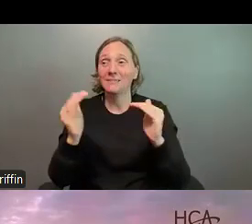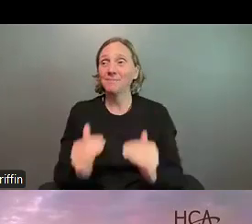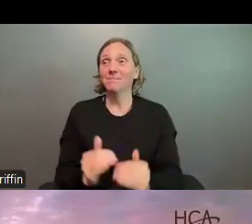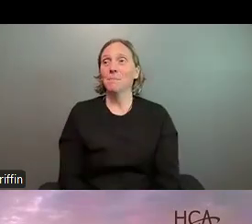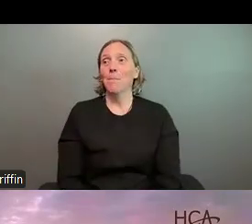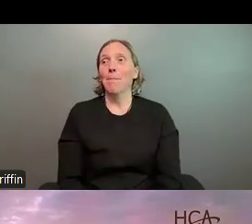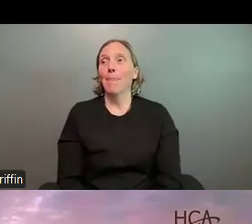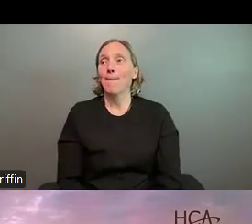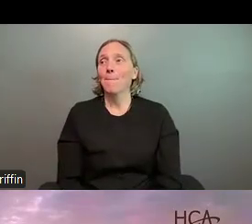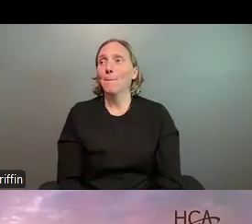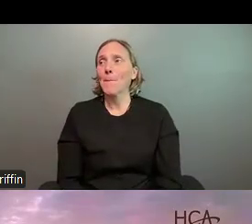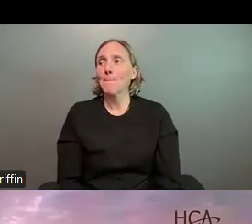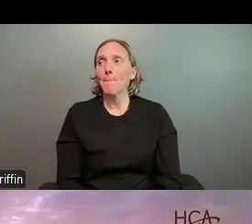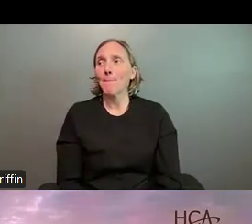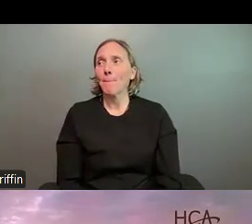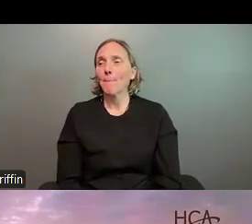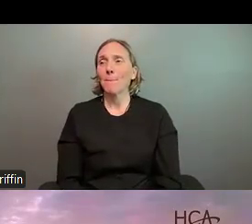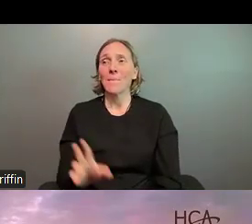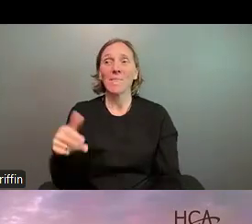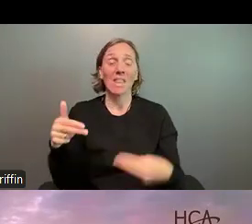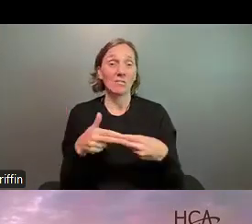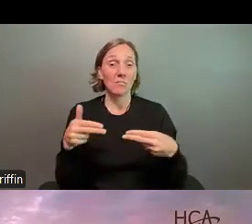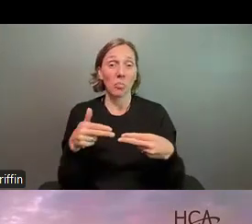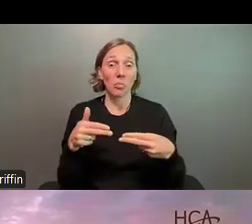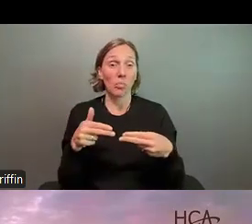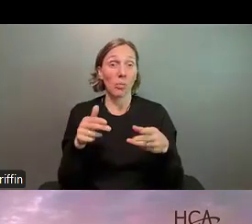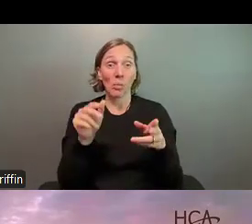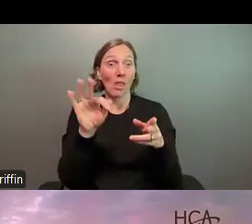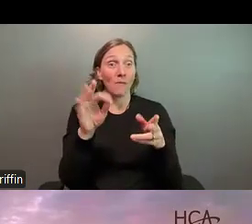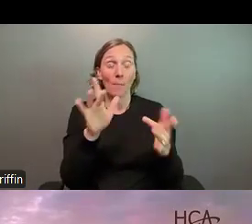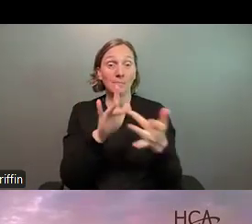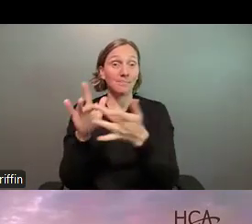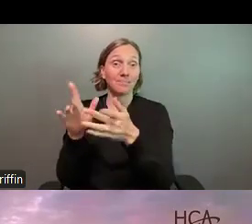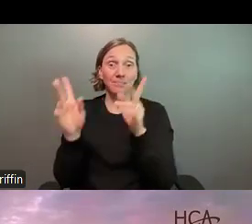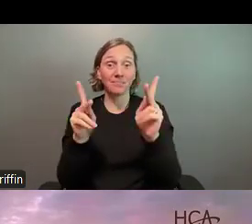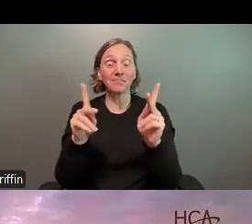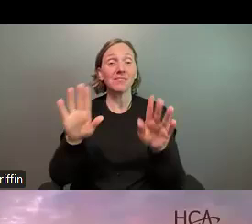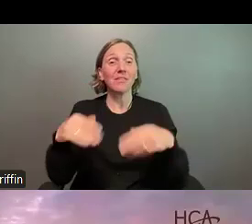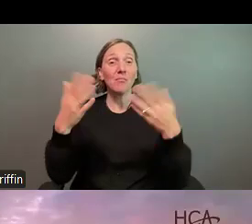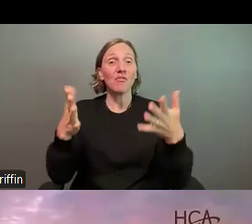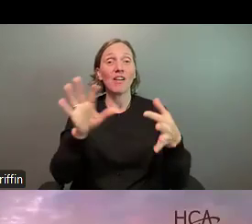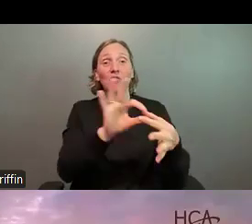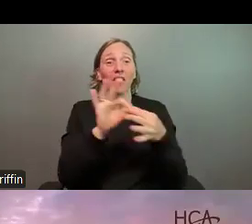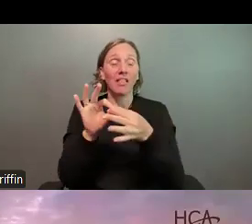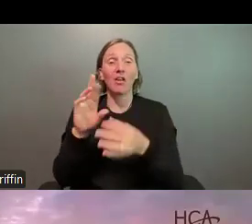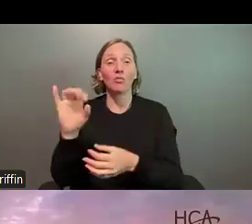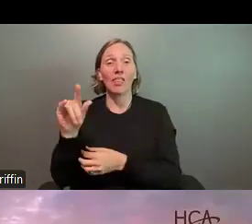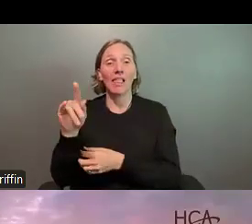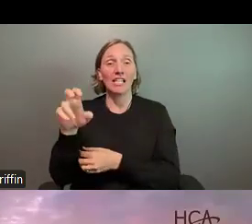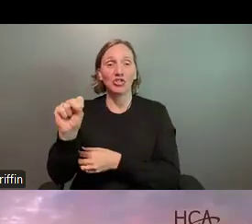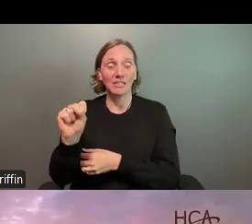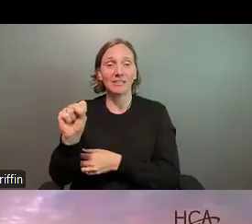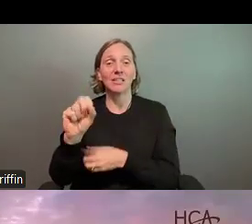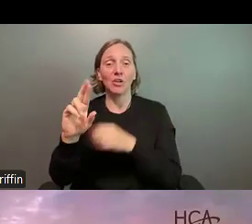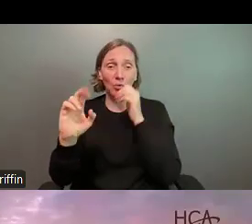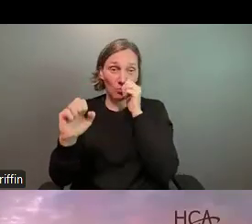And then this is just a slide of some folks you can reach out to. These are our provider relations reps. Feel free to reach out if you have any